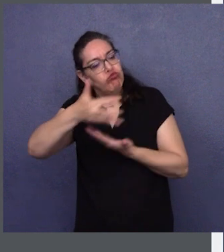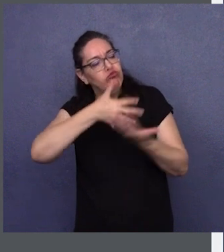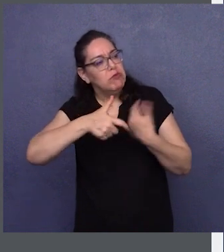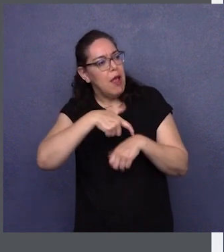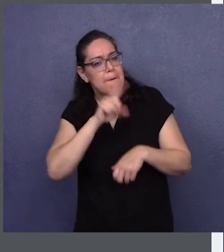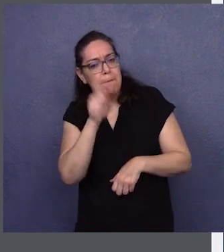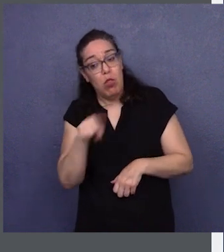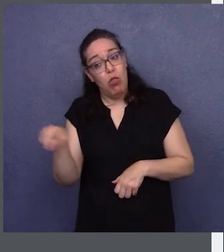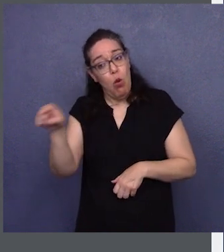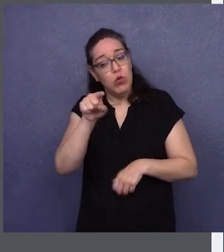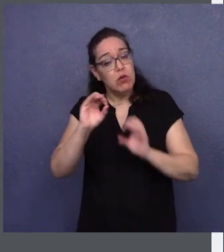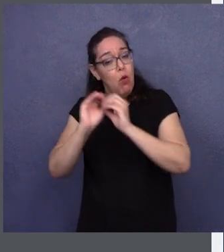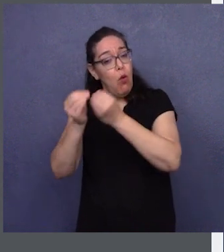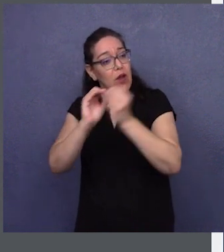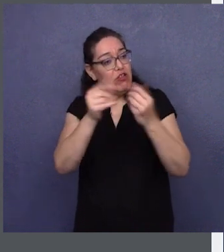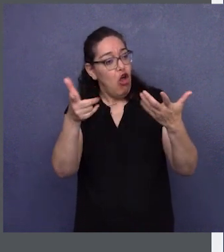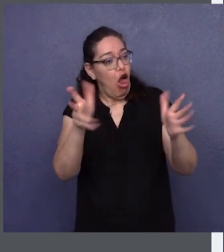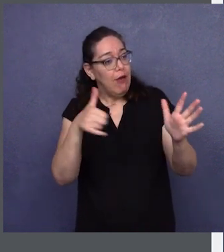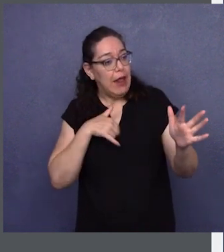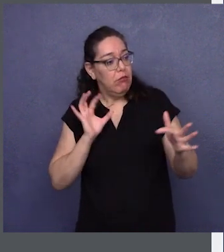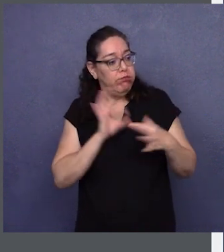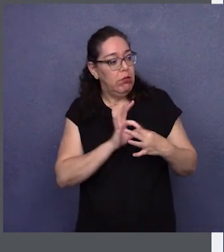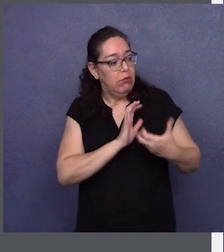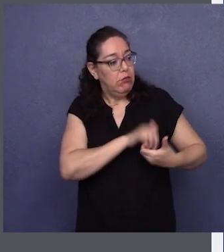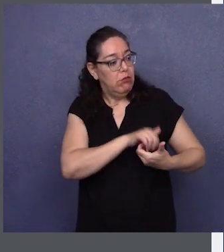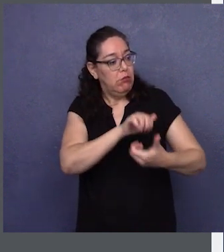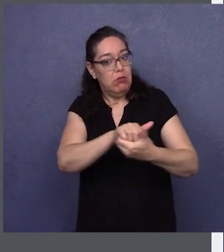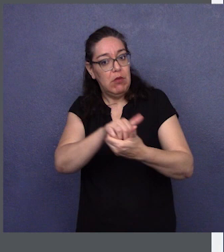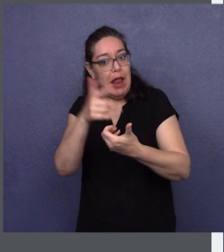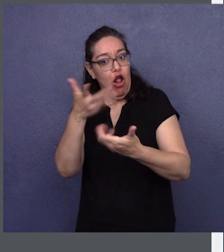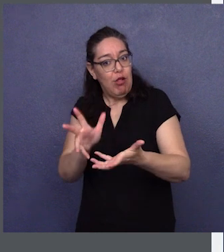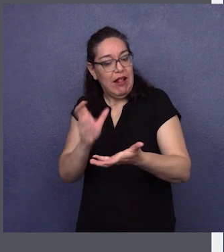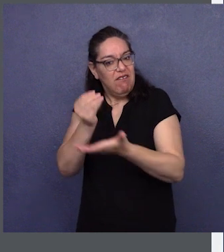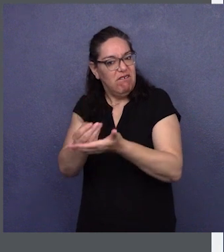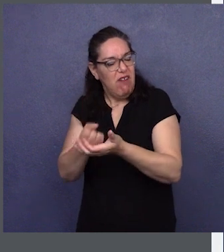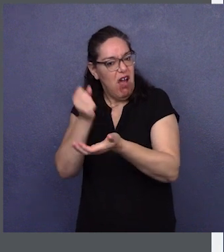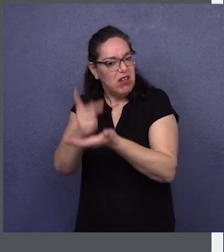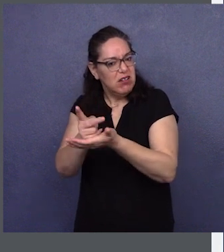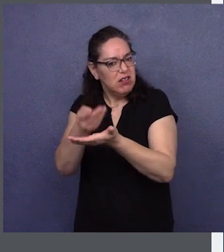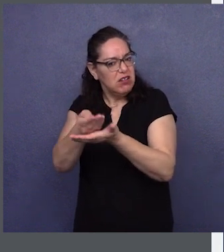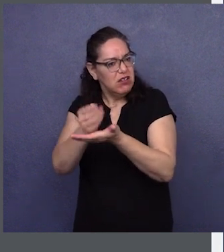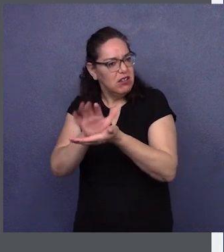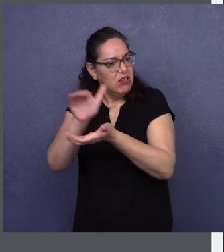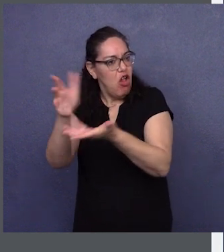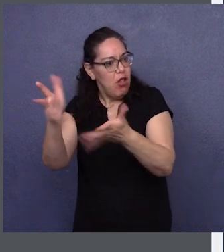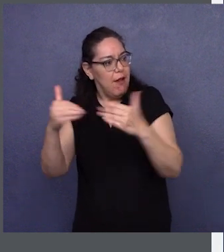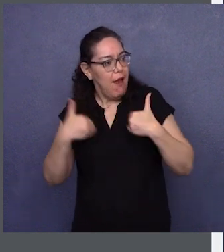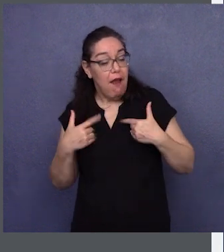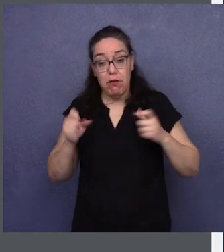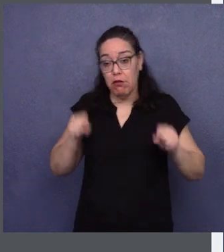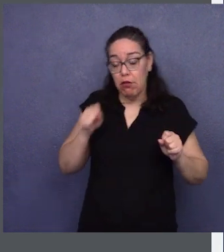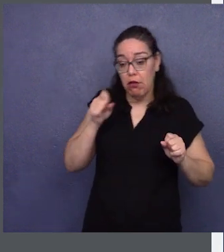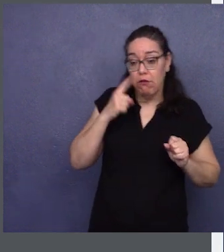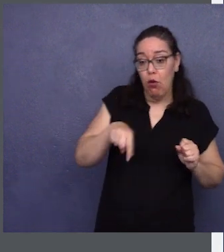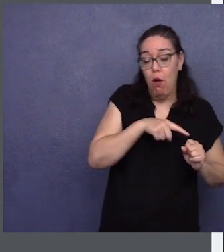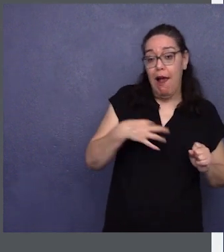Are those organizations already affiliated and funded, or is it possible for applicants to reach out to